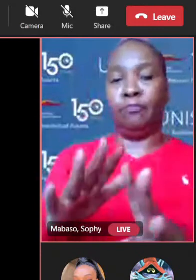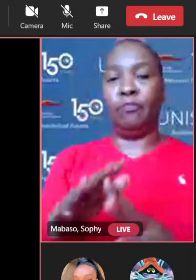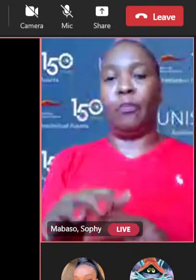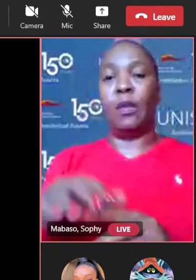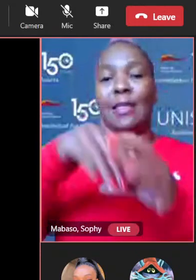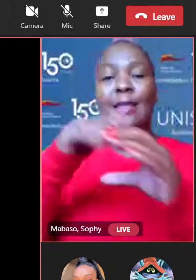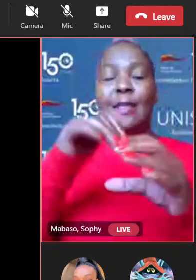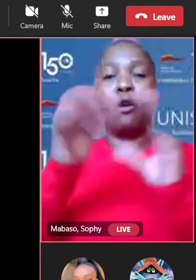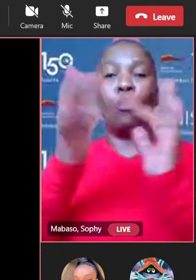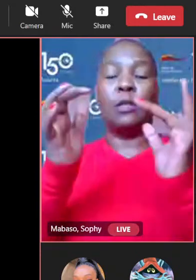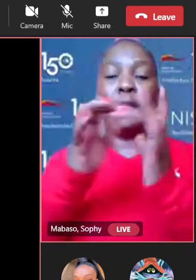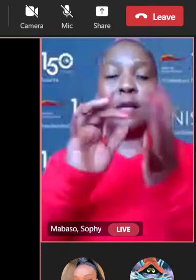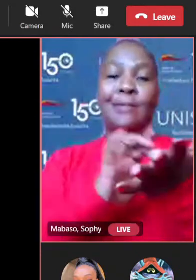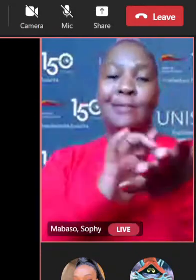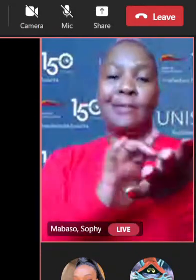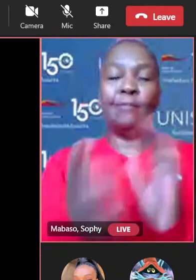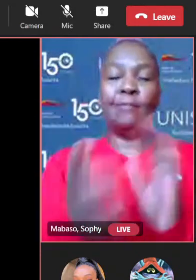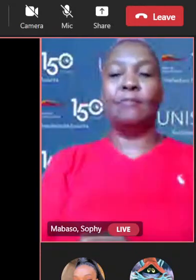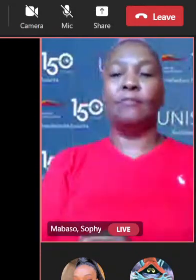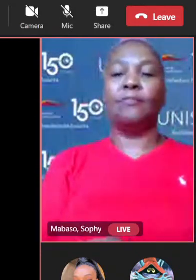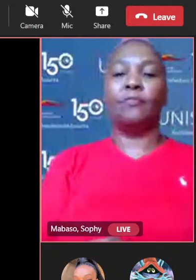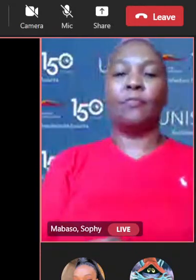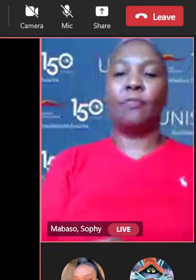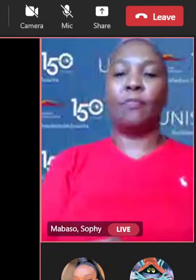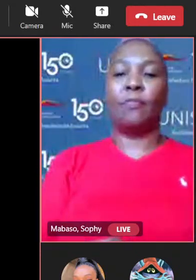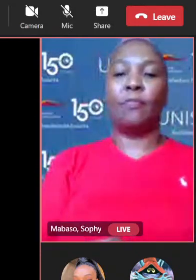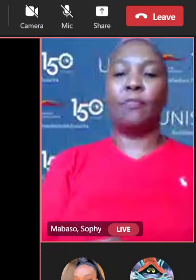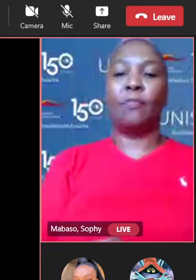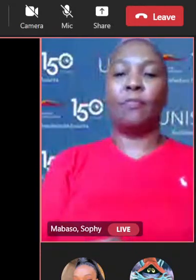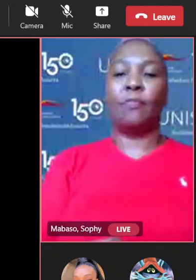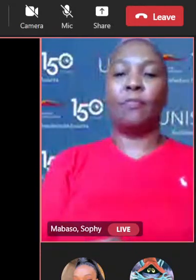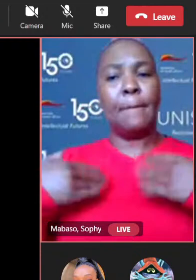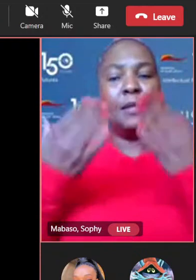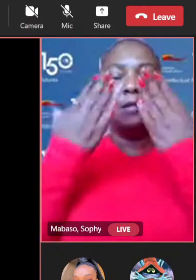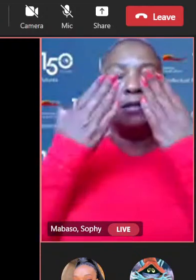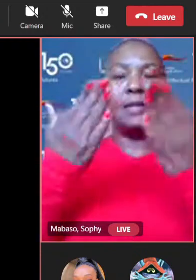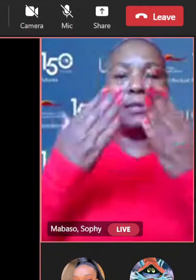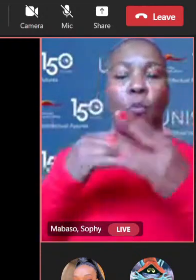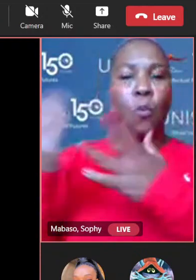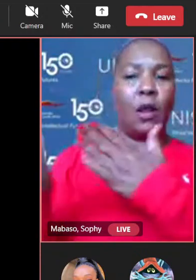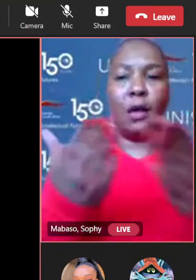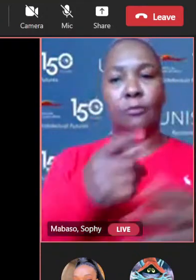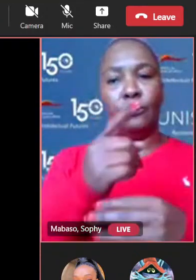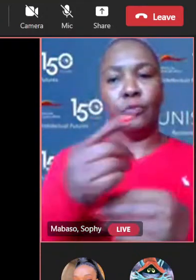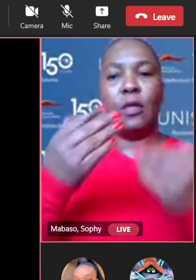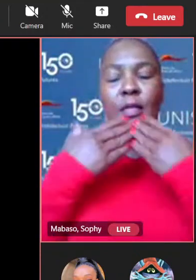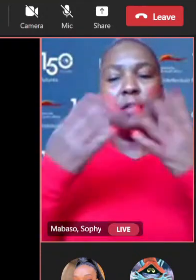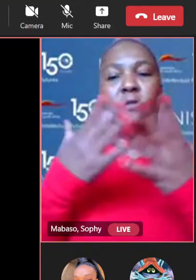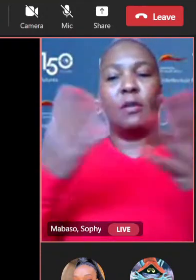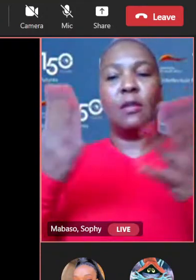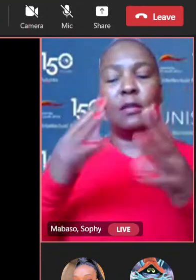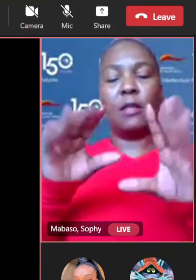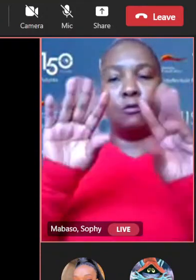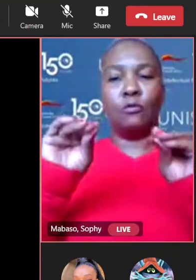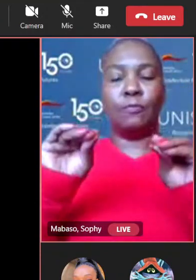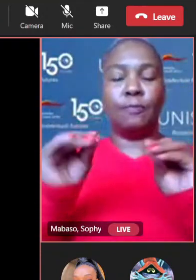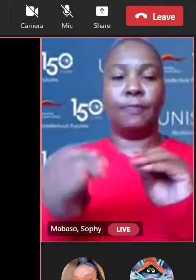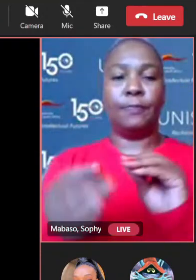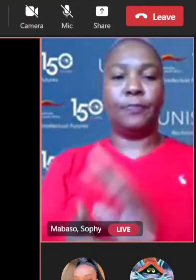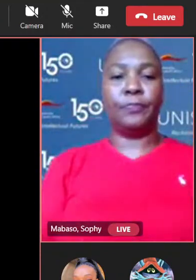center. Happy starting with Unisa. We welcome you. Thank you very much. I'll pause there, Chair.